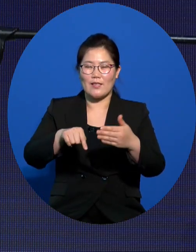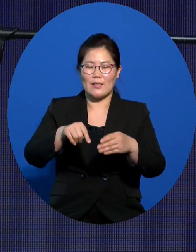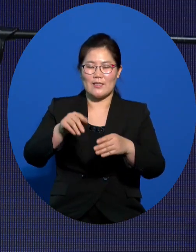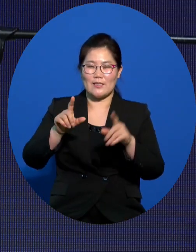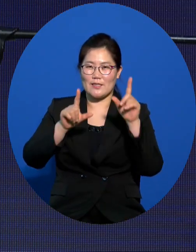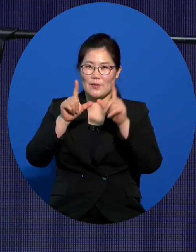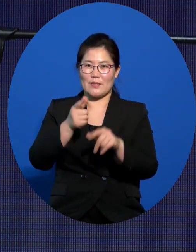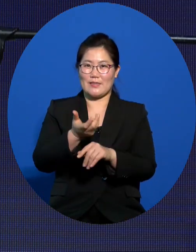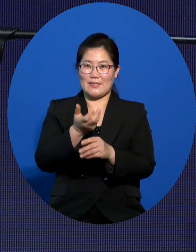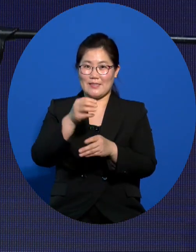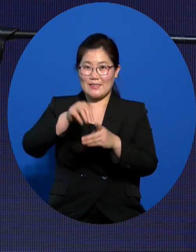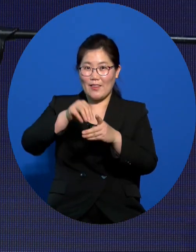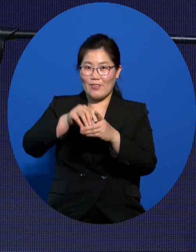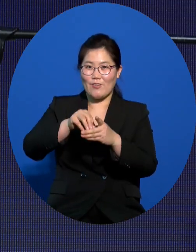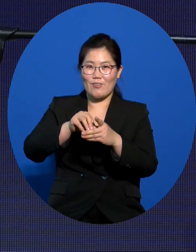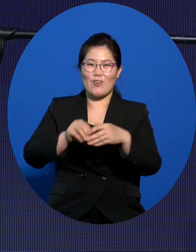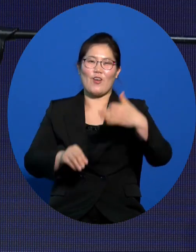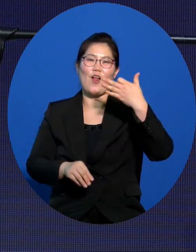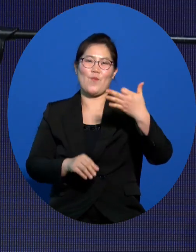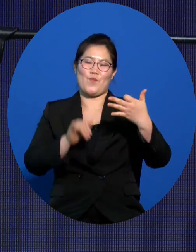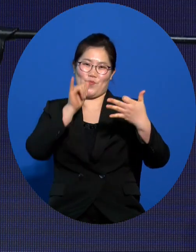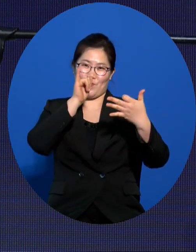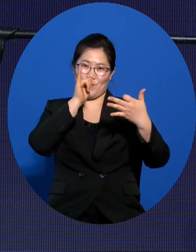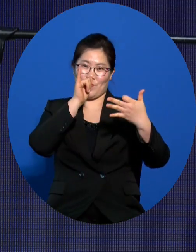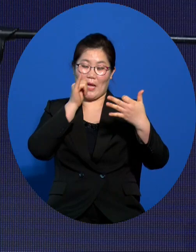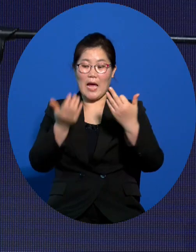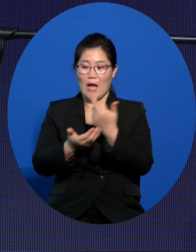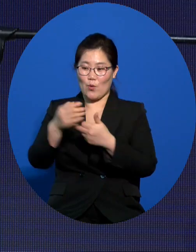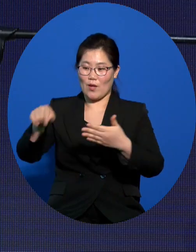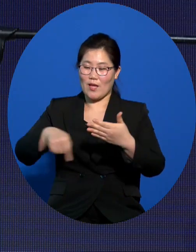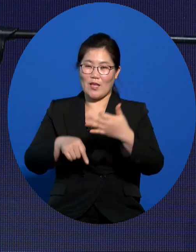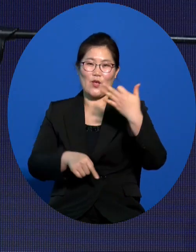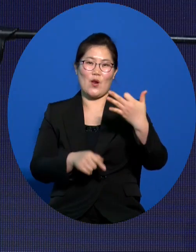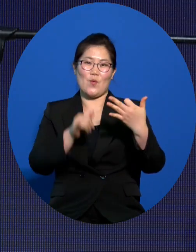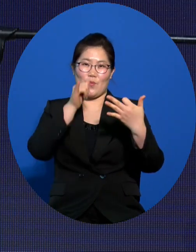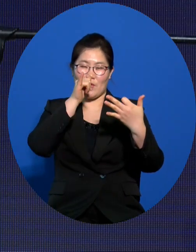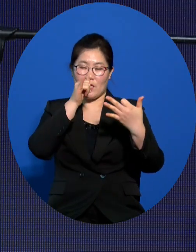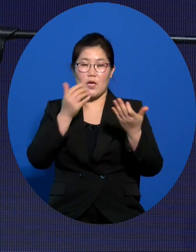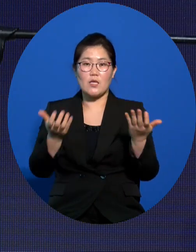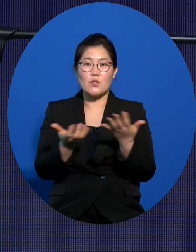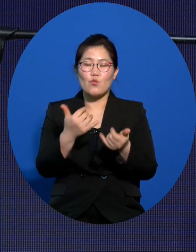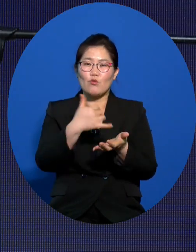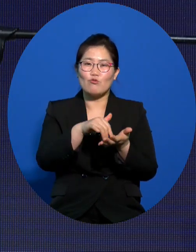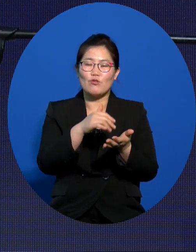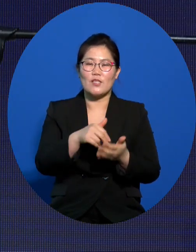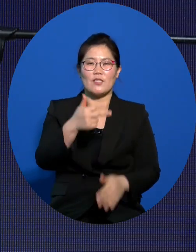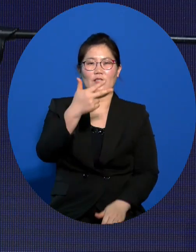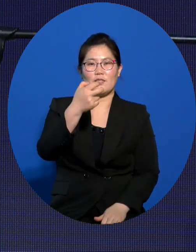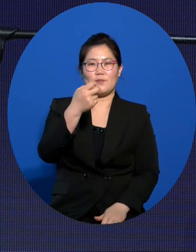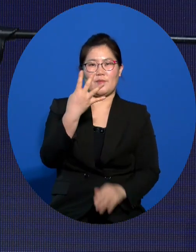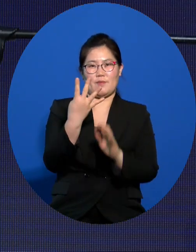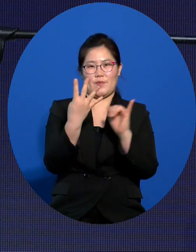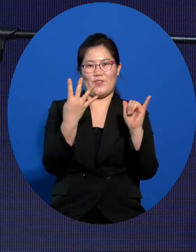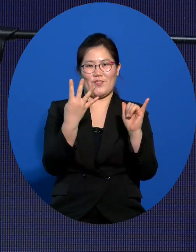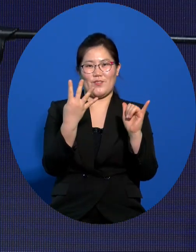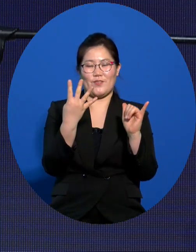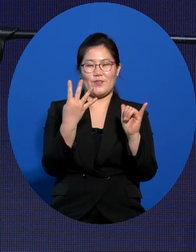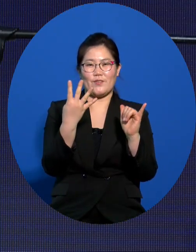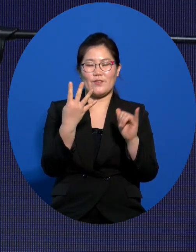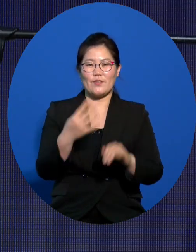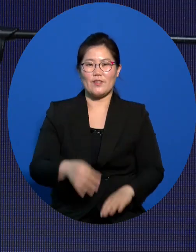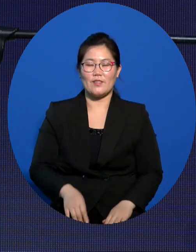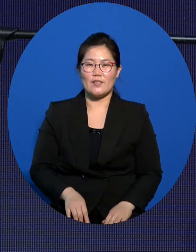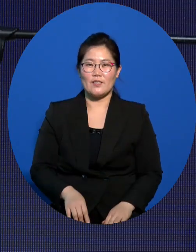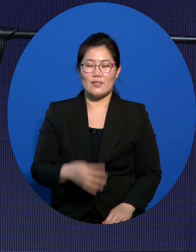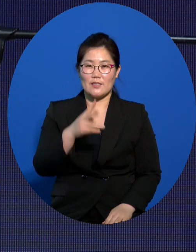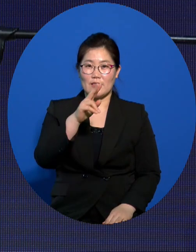are a total of 19 mobility support centers. So a total of 74 people are working there. There